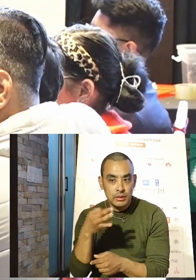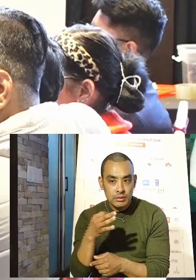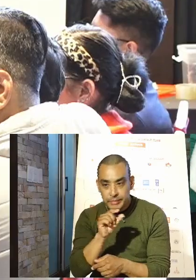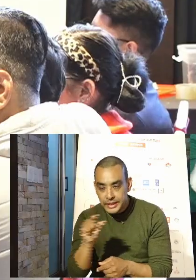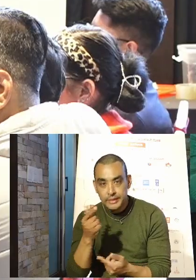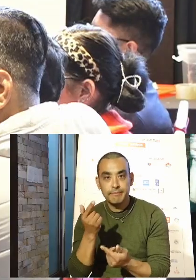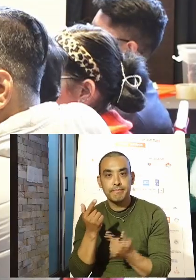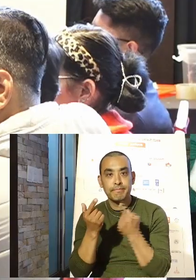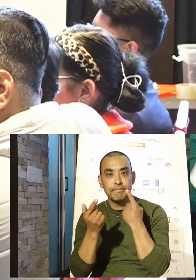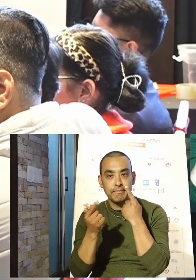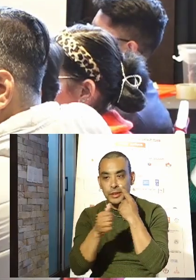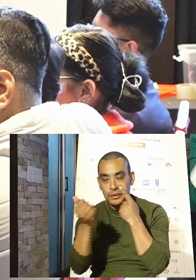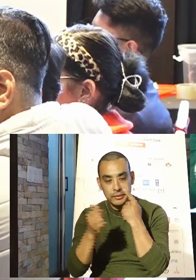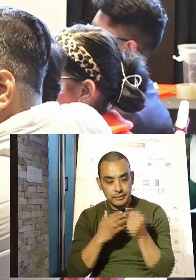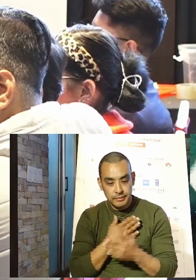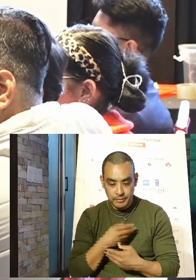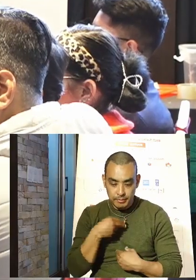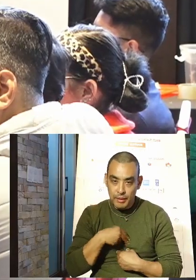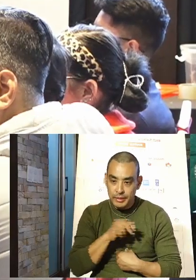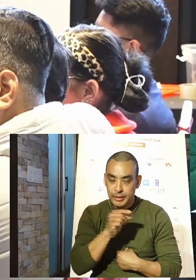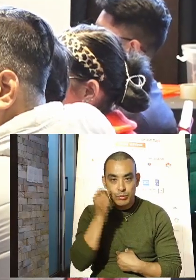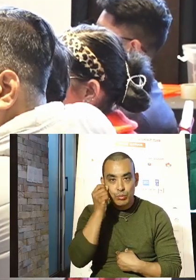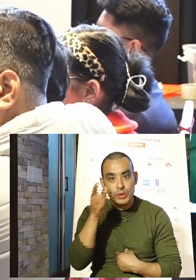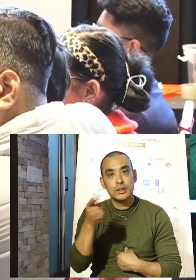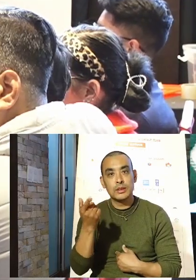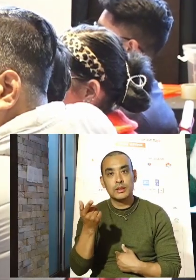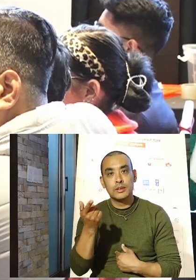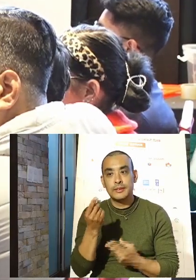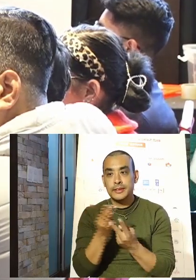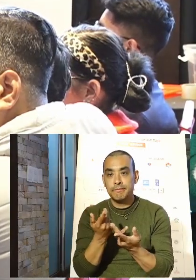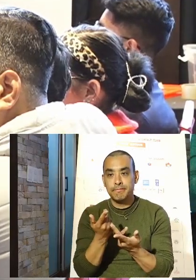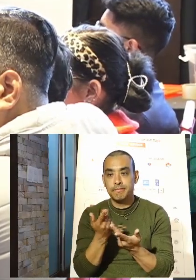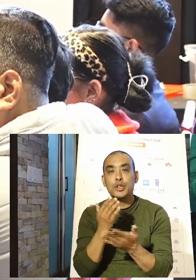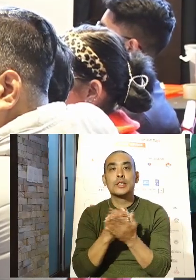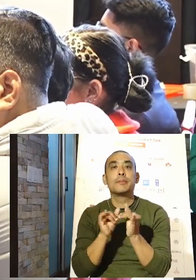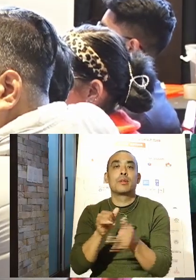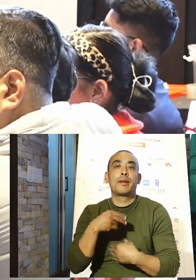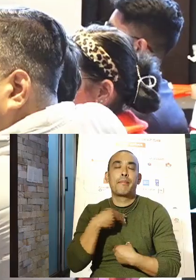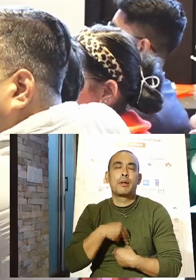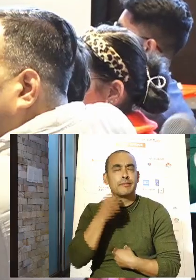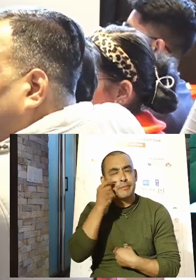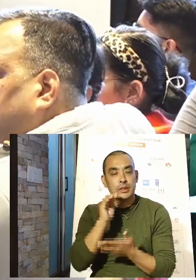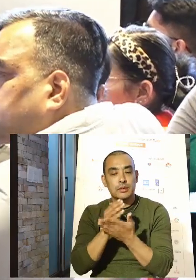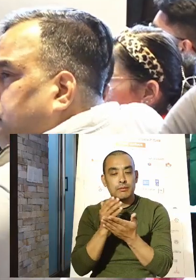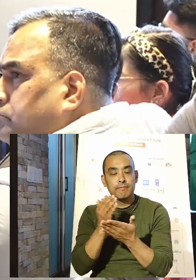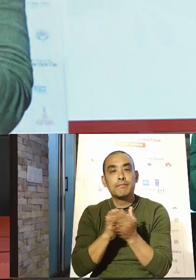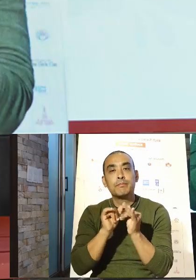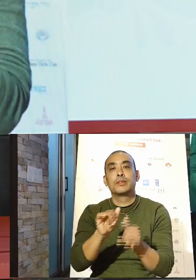feelings and others' feelings without making them feel less masculine?